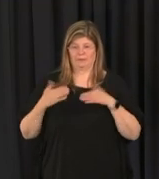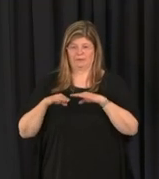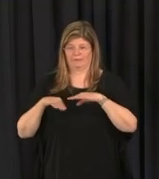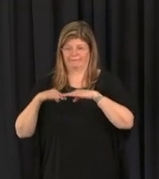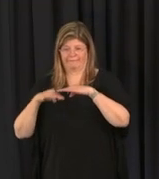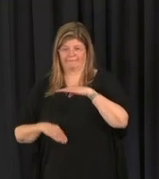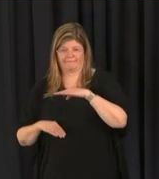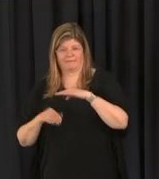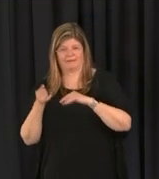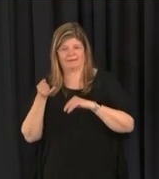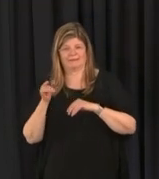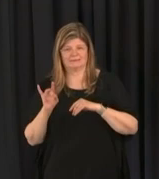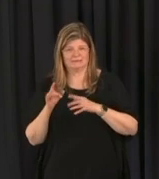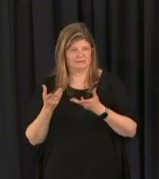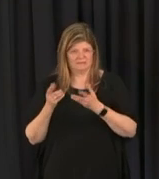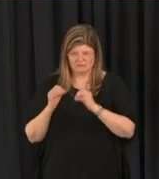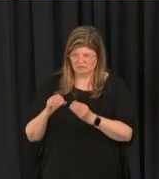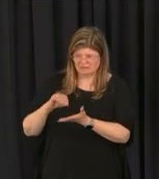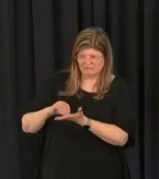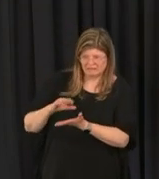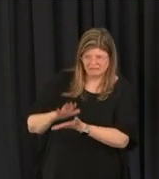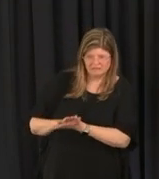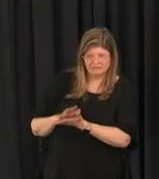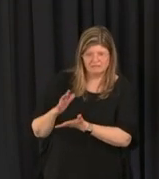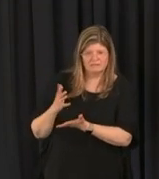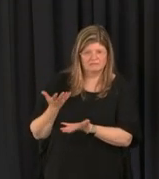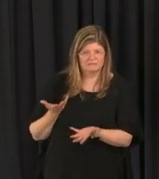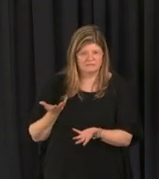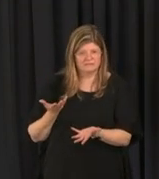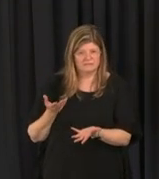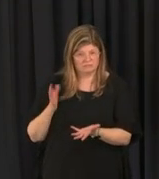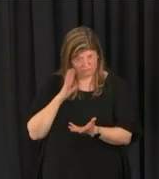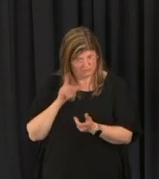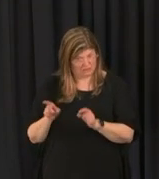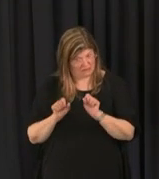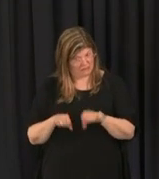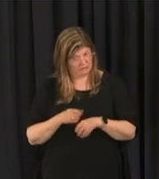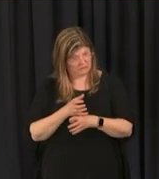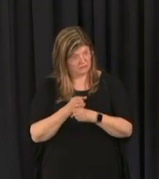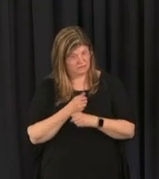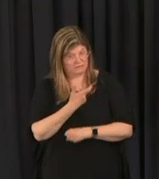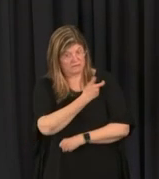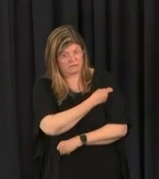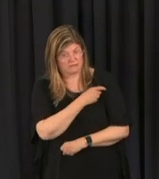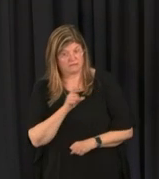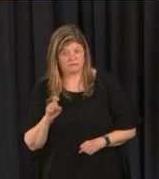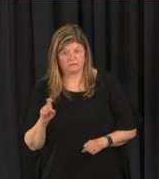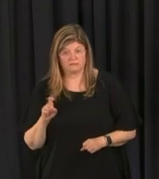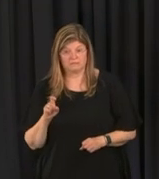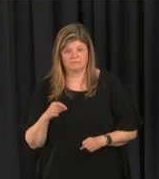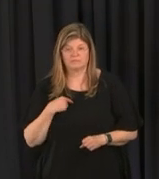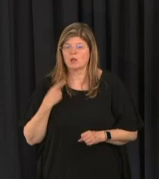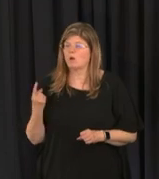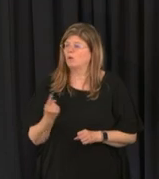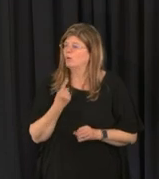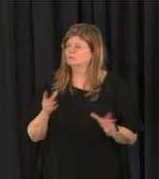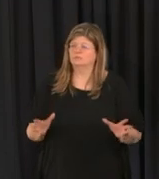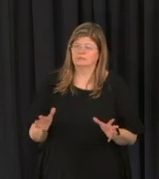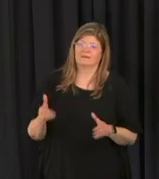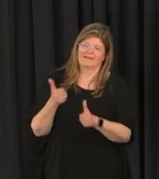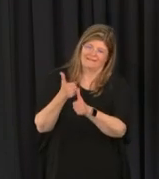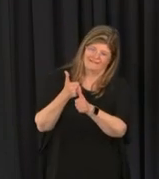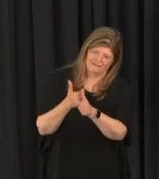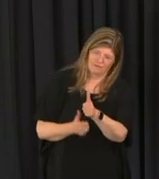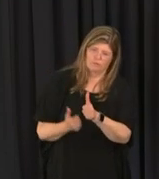documents when they show up, are they going to be able to get the vaccine? So we always encourage everyone to